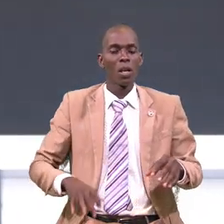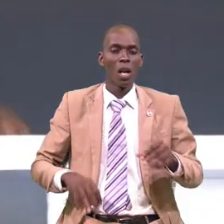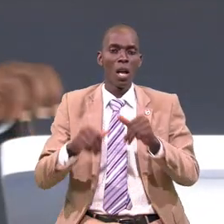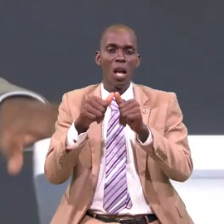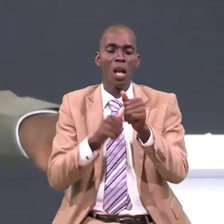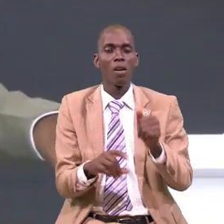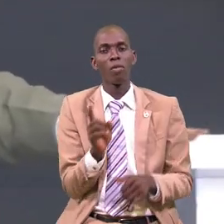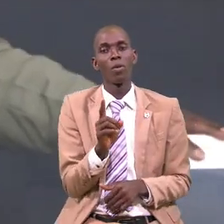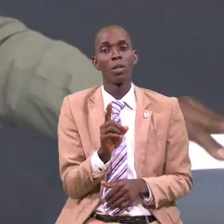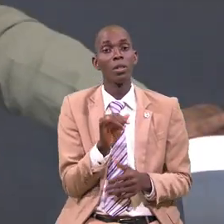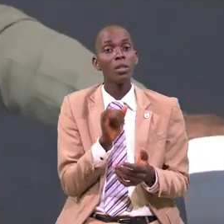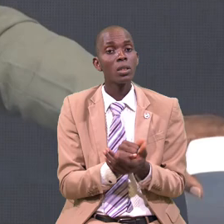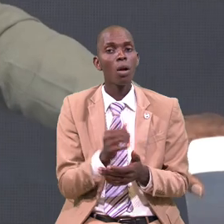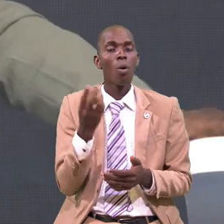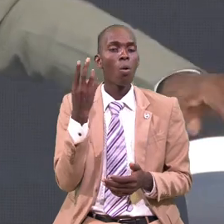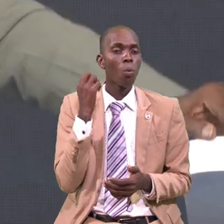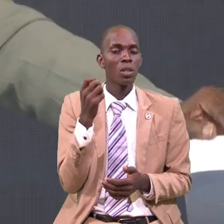That's what the cause was brought to.